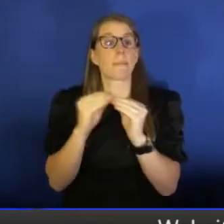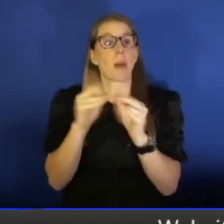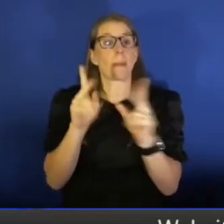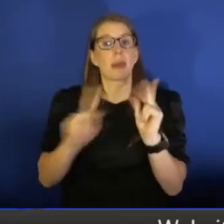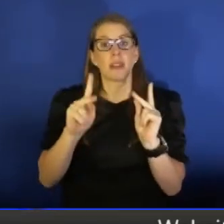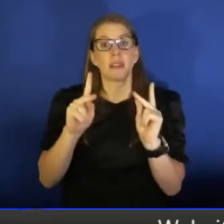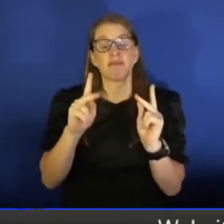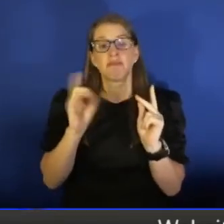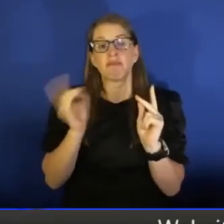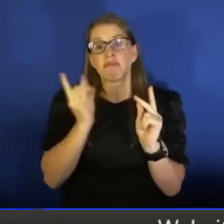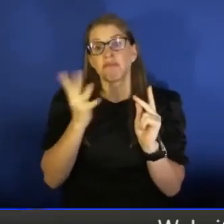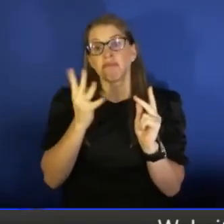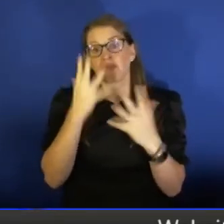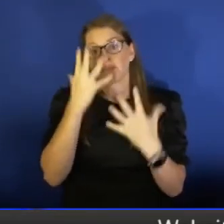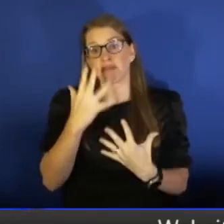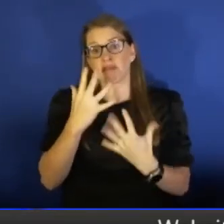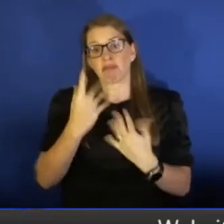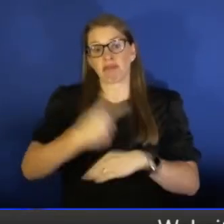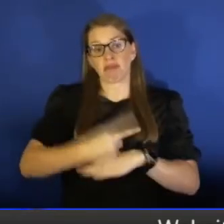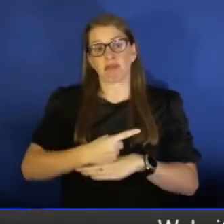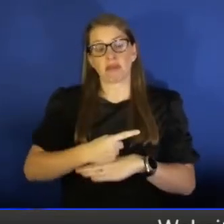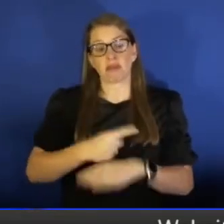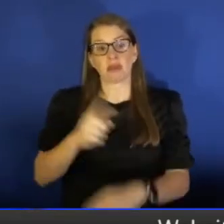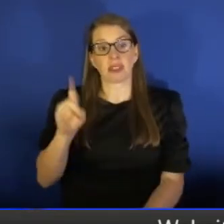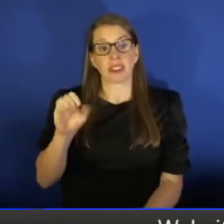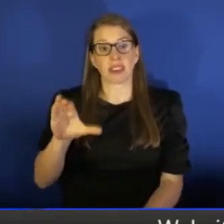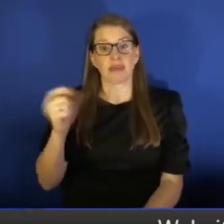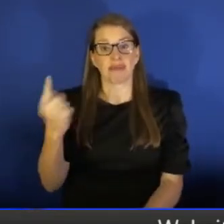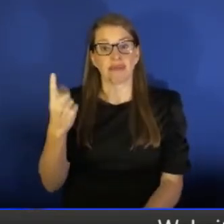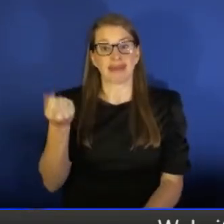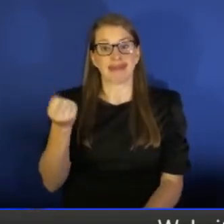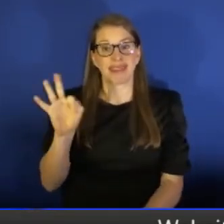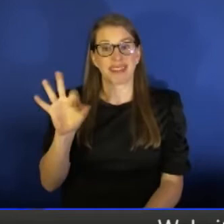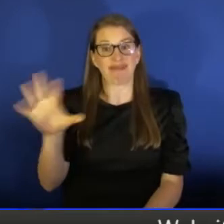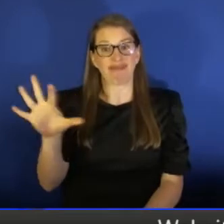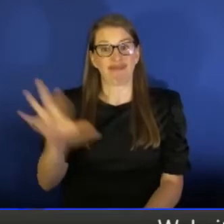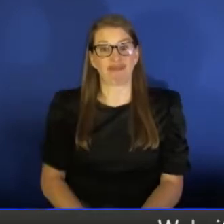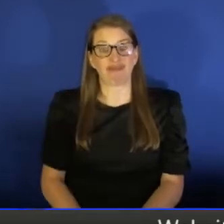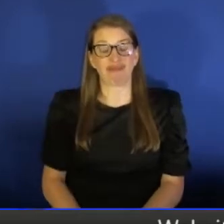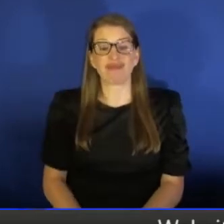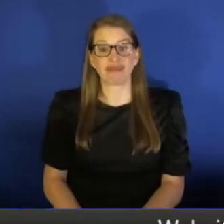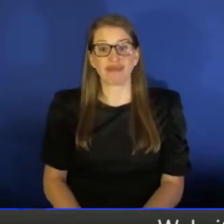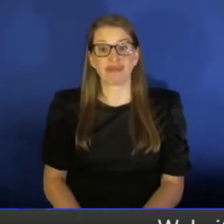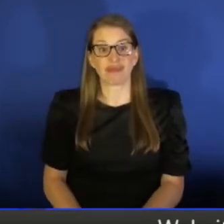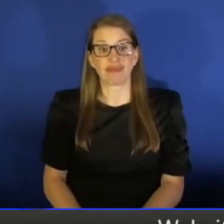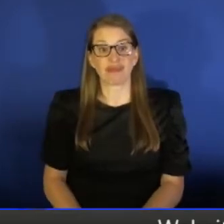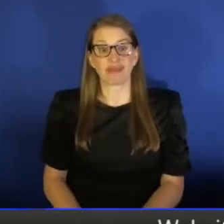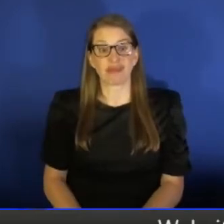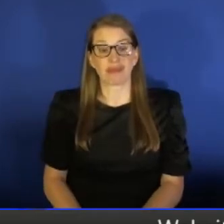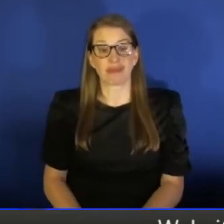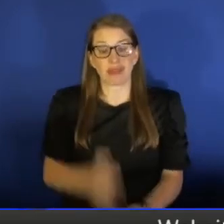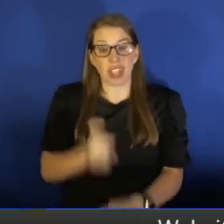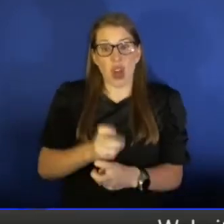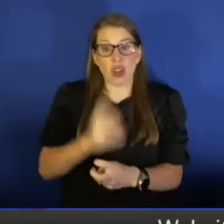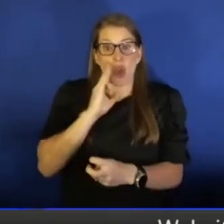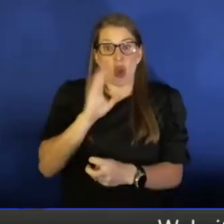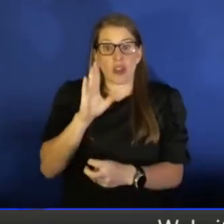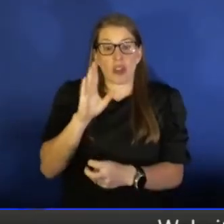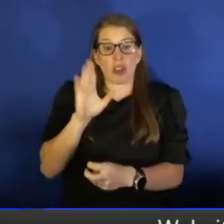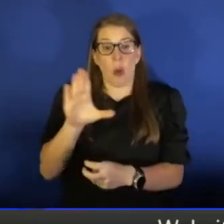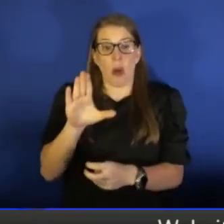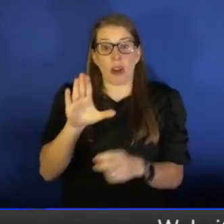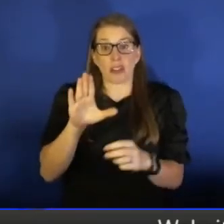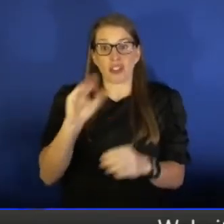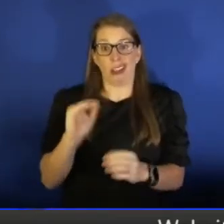very vividly, December 11th, 1995. And it's hard to hear that your child will die if he doesn't get a transplant.